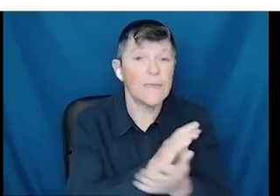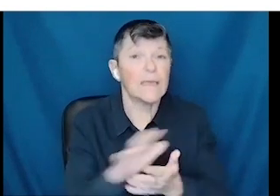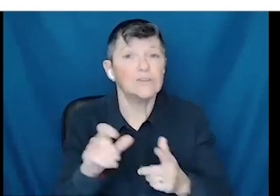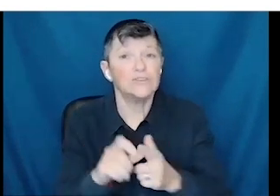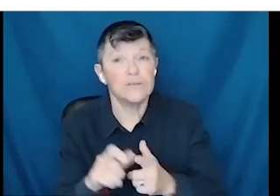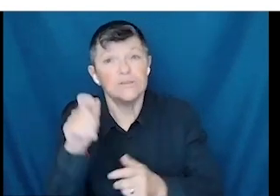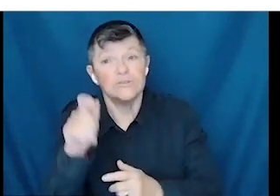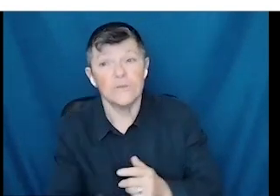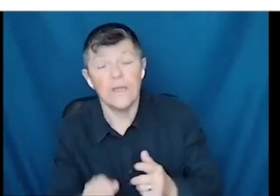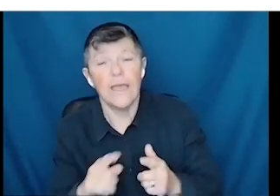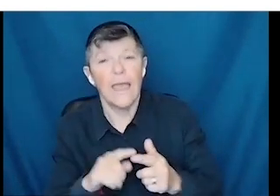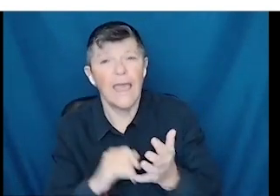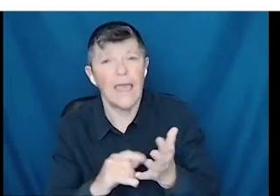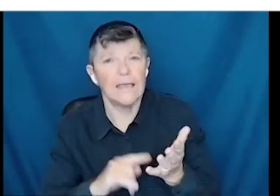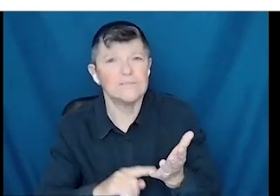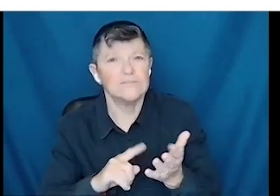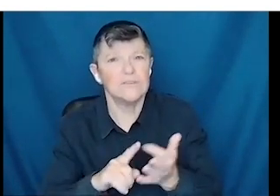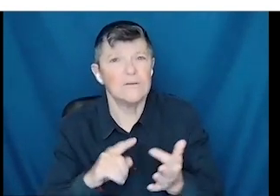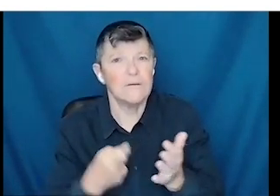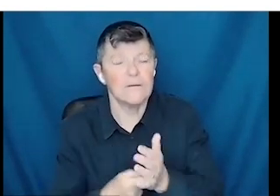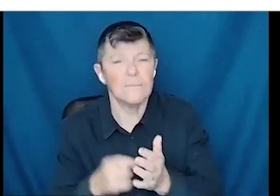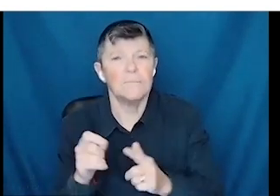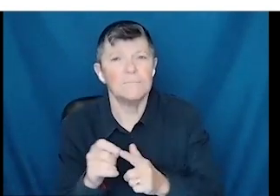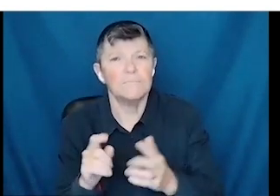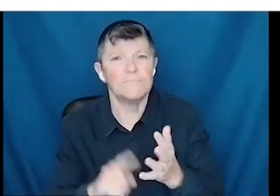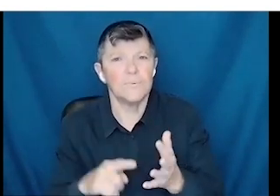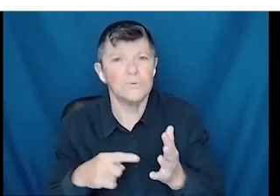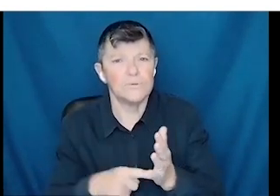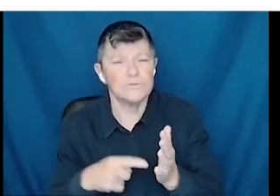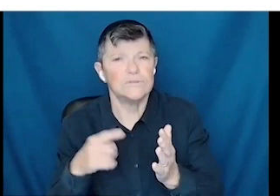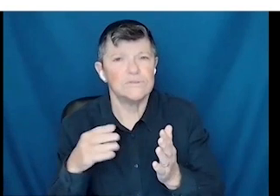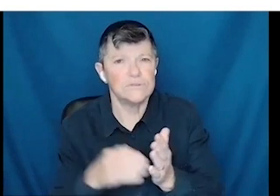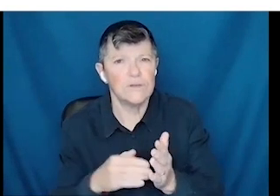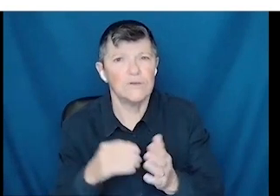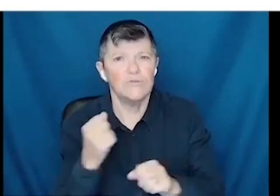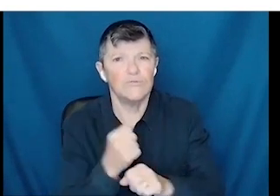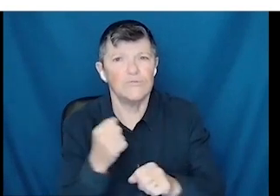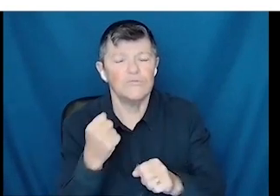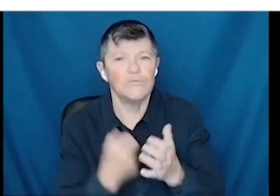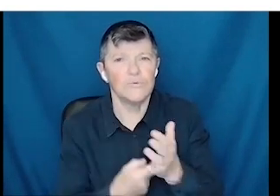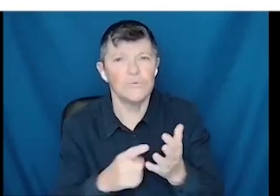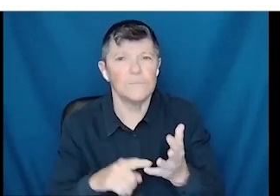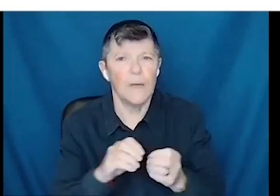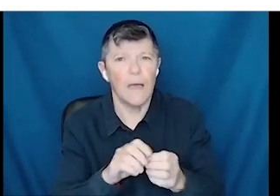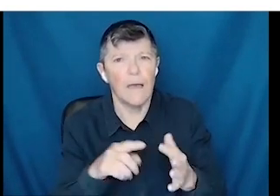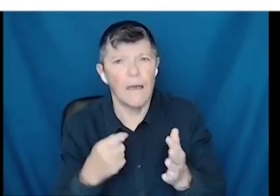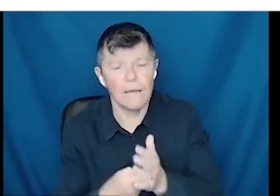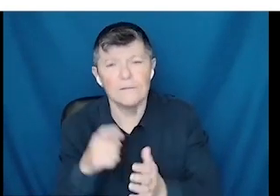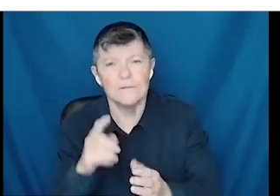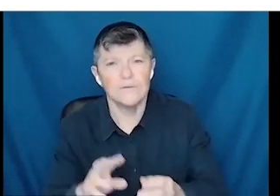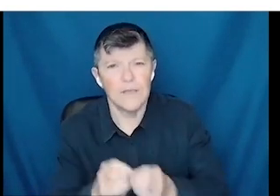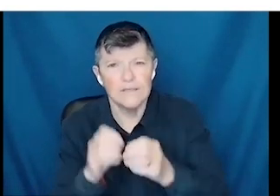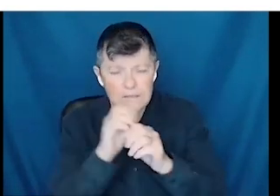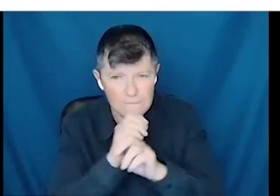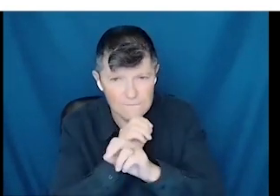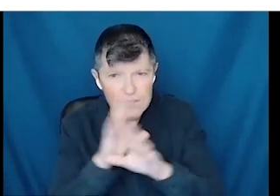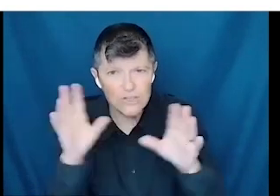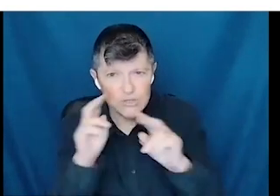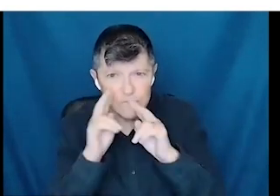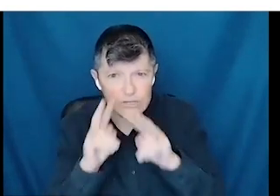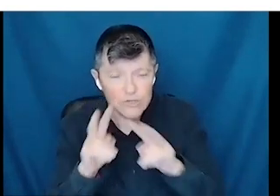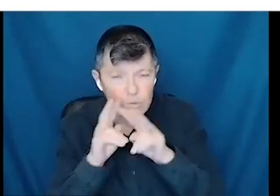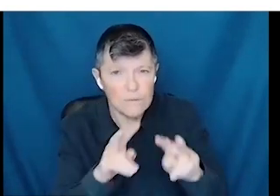Esther Putzgruber, created the visuals of the video, so the actual video. Maya